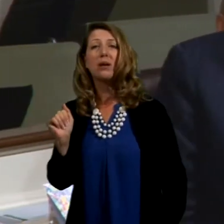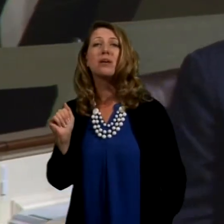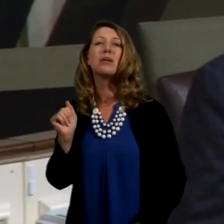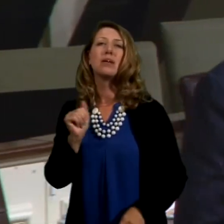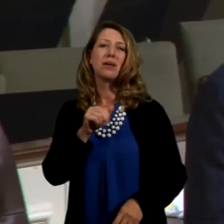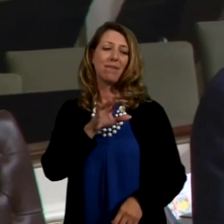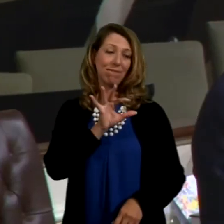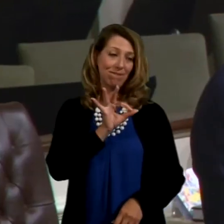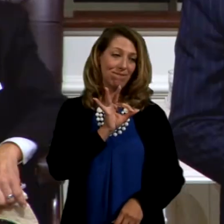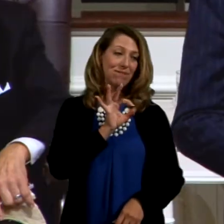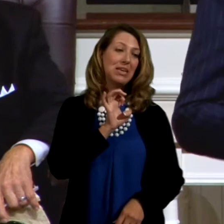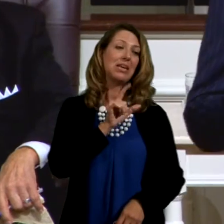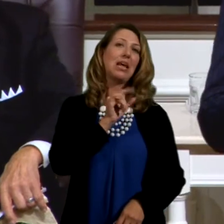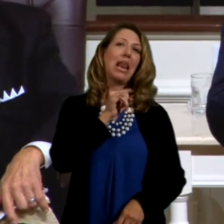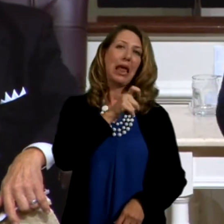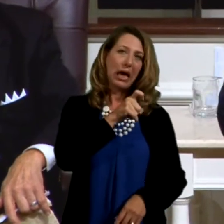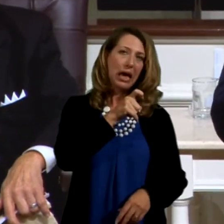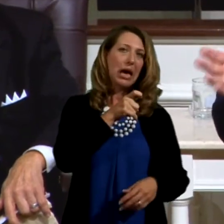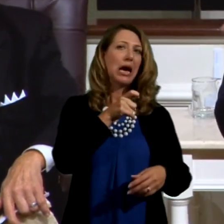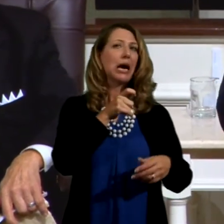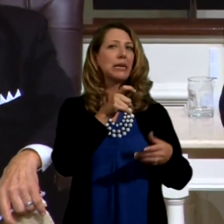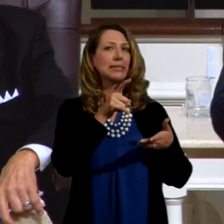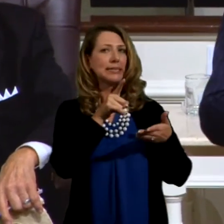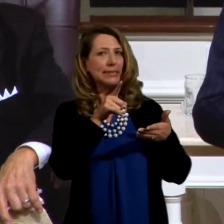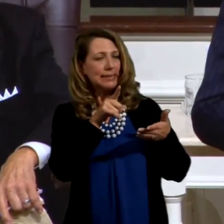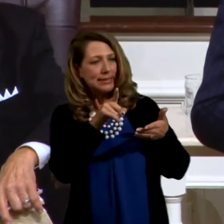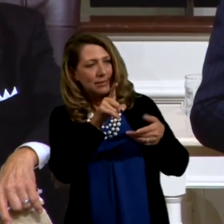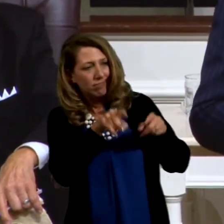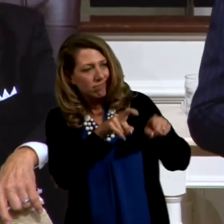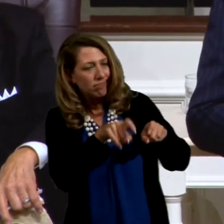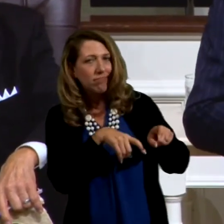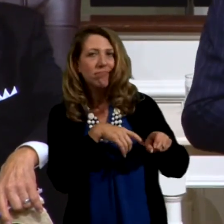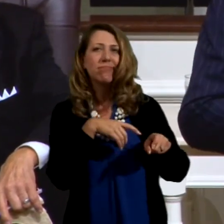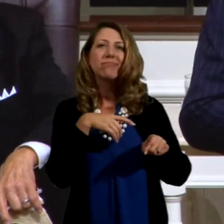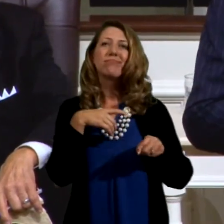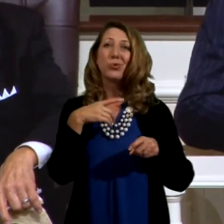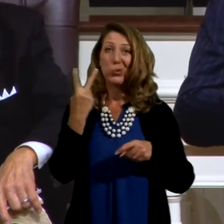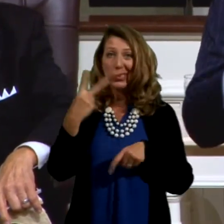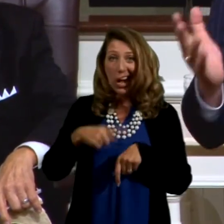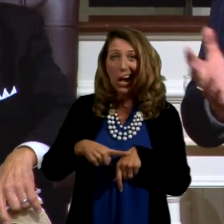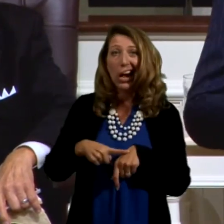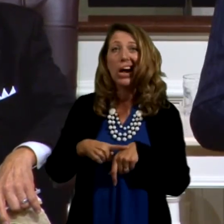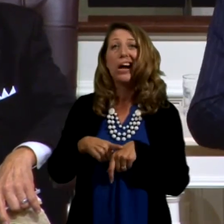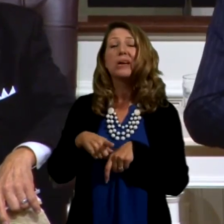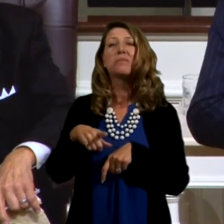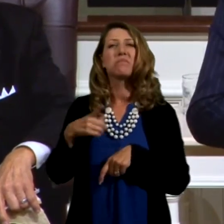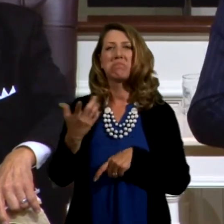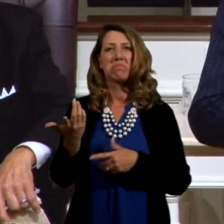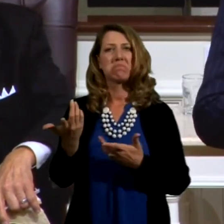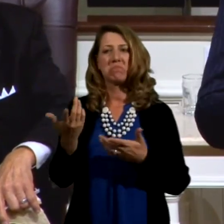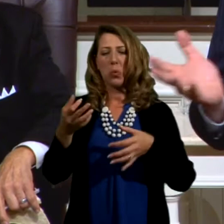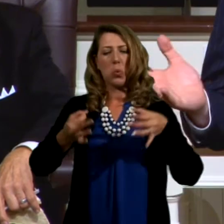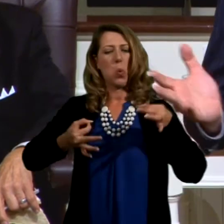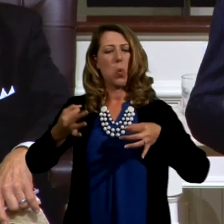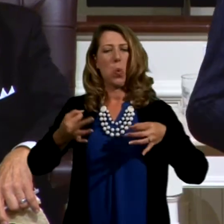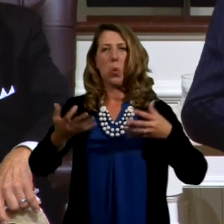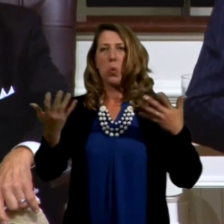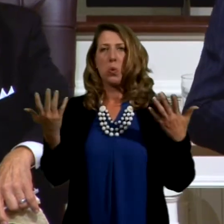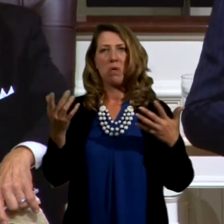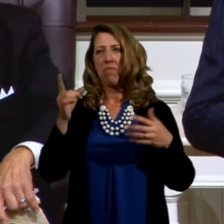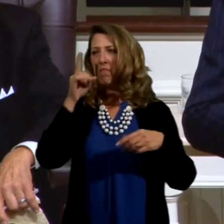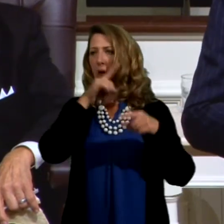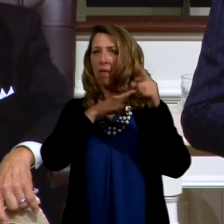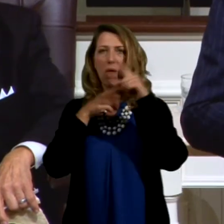Felix being one, and he was prosecuted and brought and accused two different times, and none of it really came out to anything. It was all